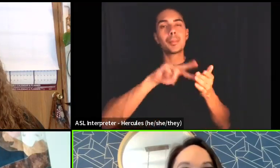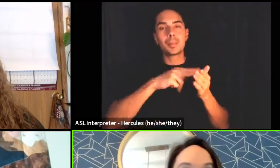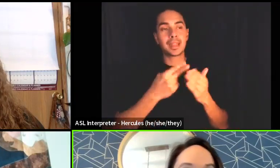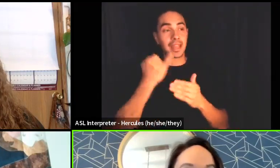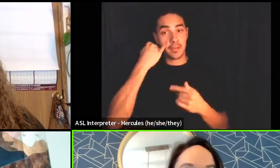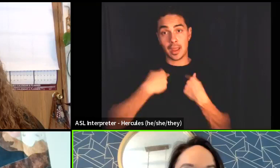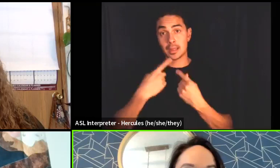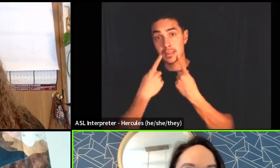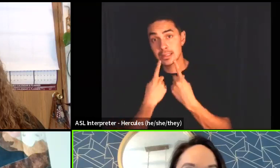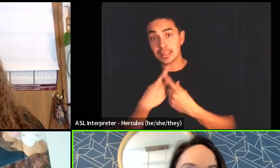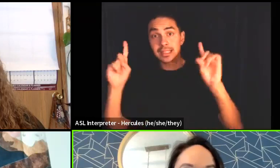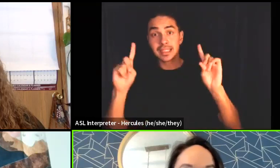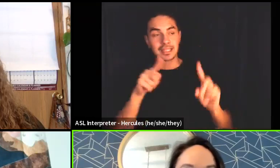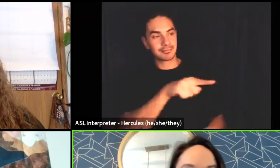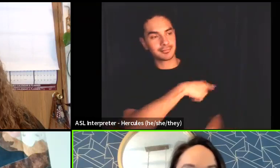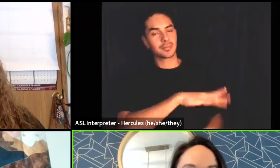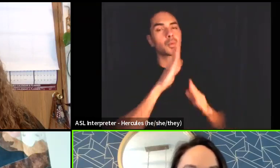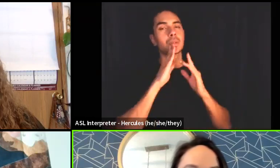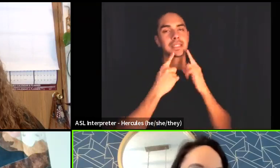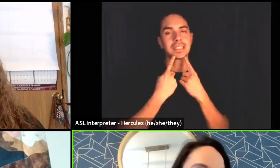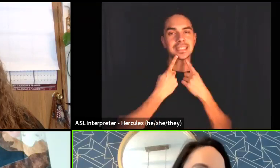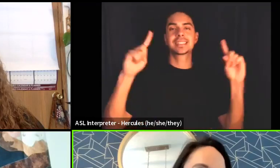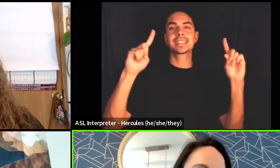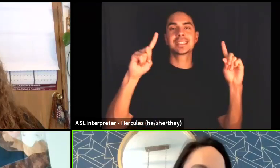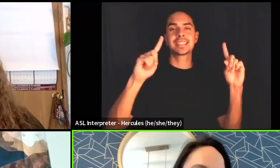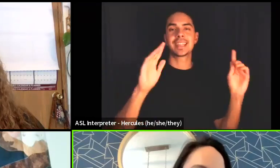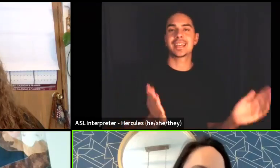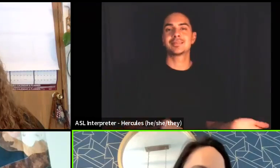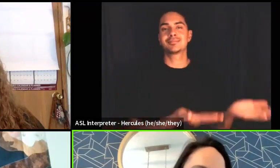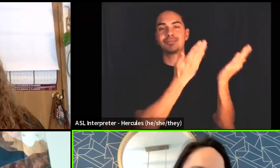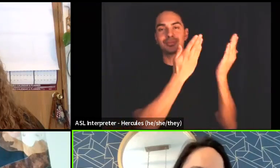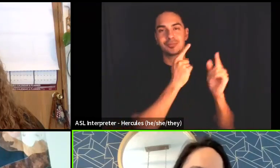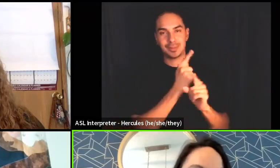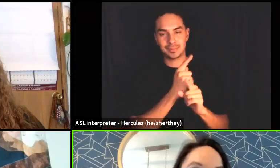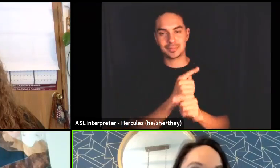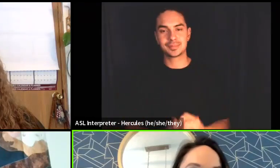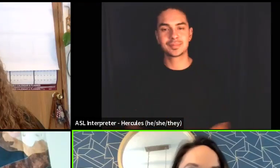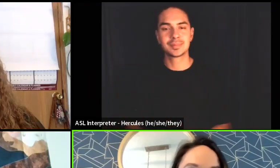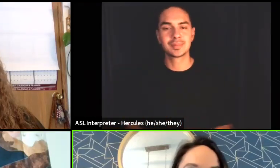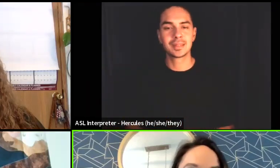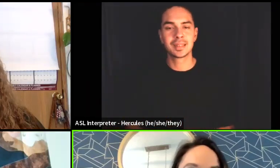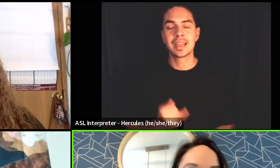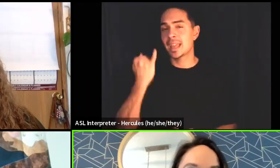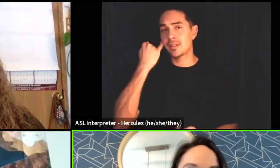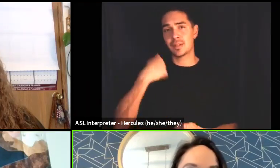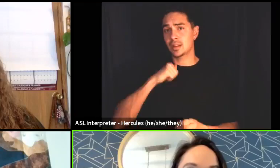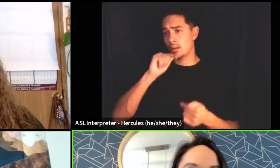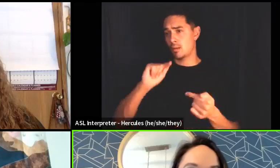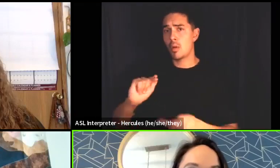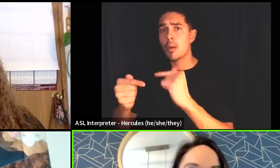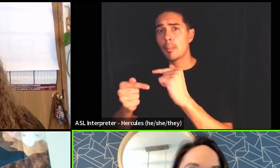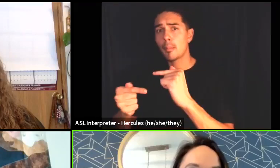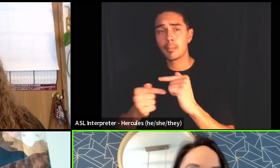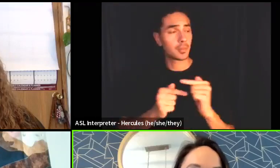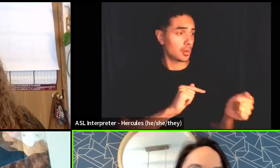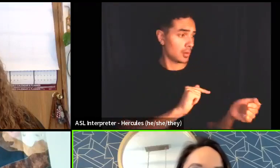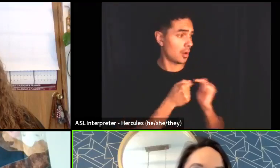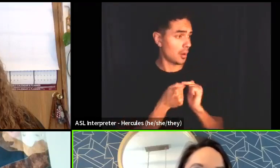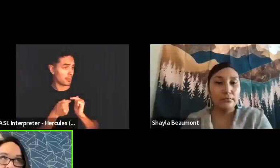and when we see each other and make space for each other. And I totally agree with you about, when we think